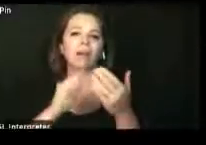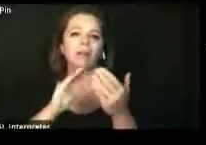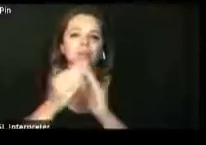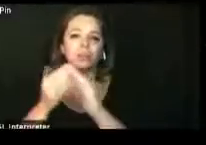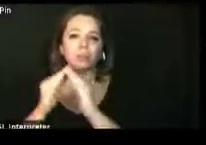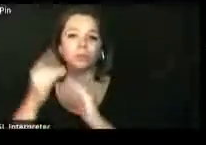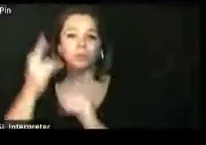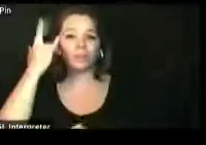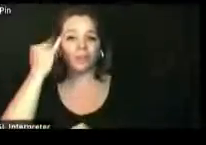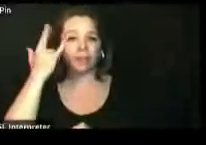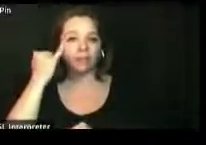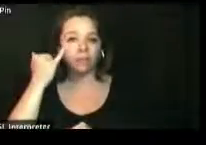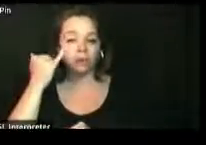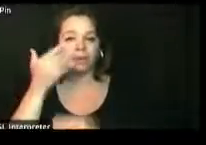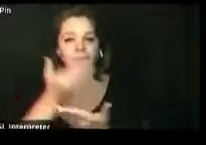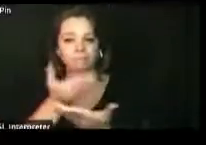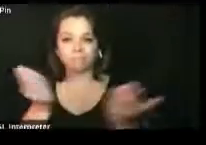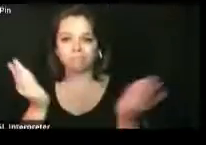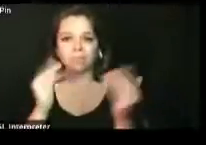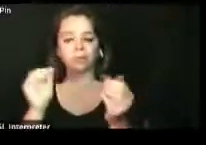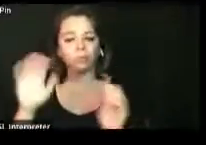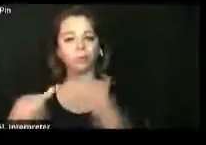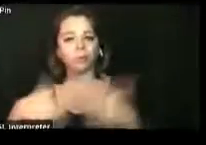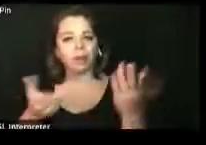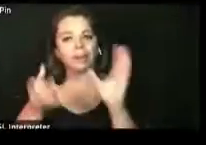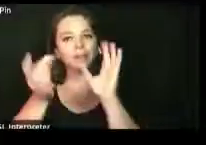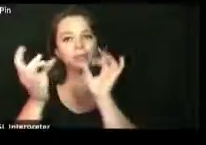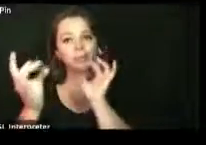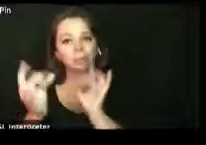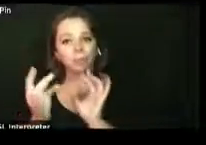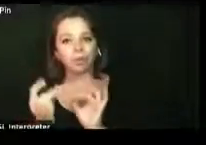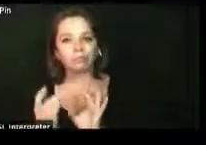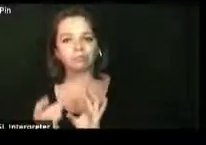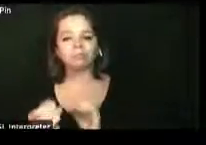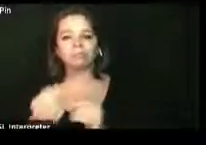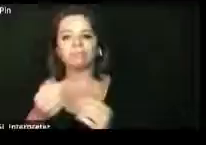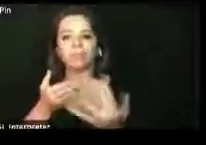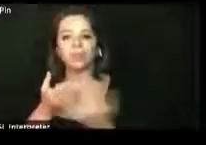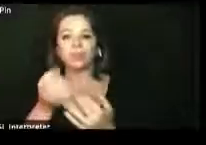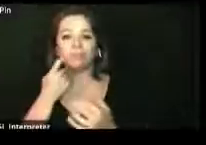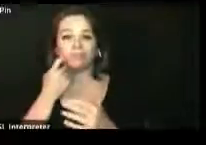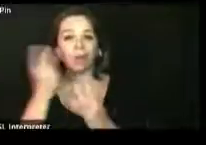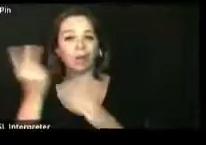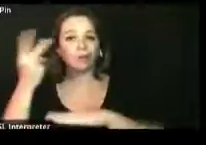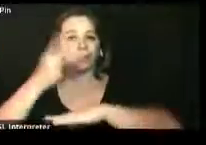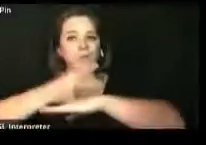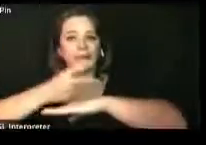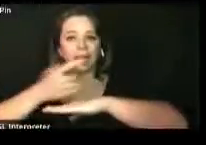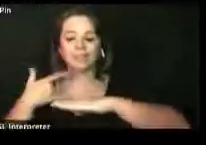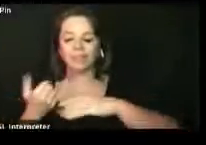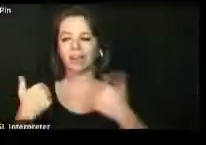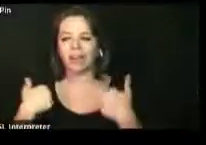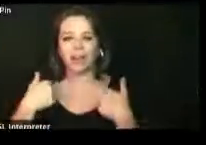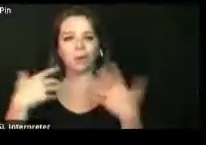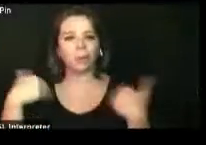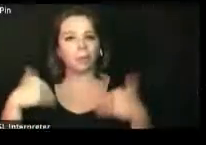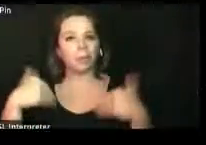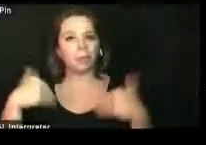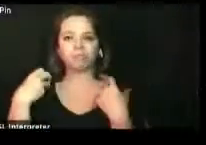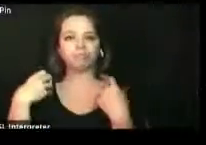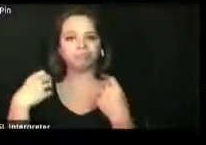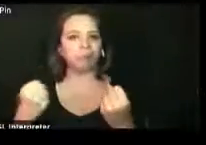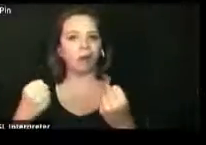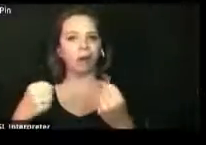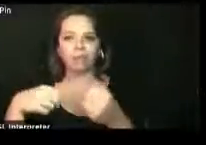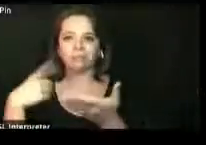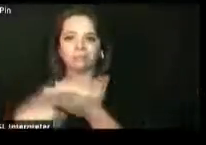for providing their input over the last 2 days. I think we've had a very robust discussion.